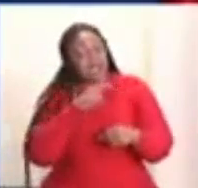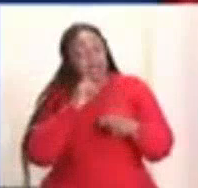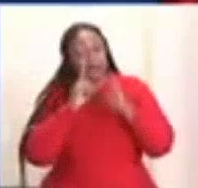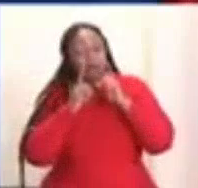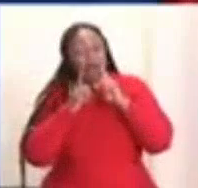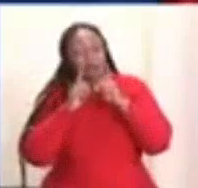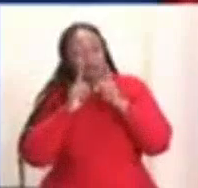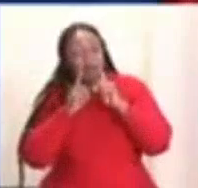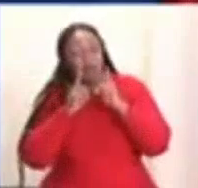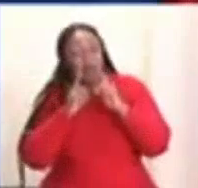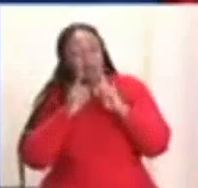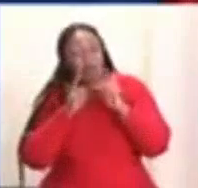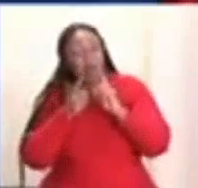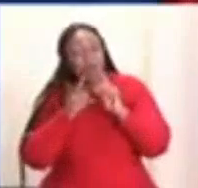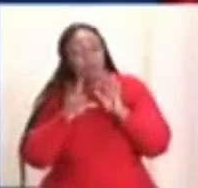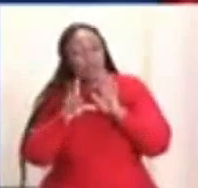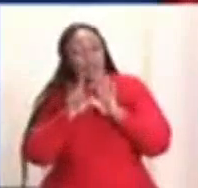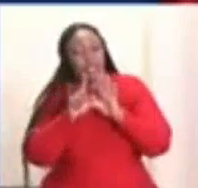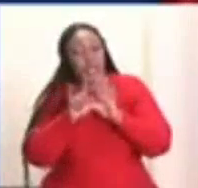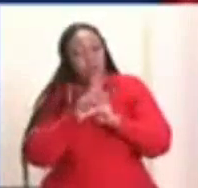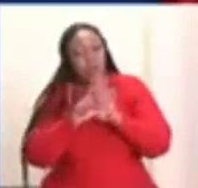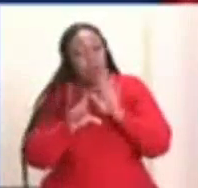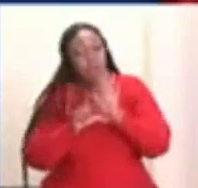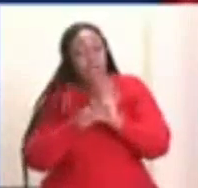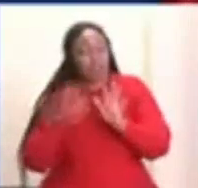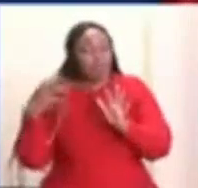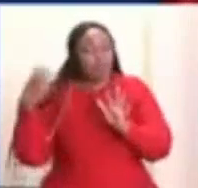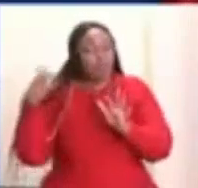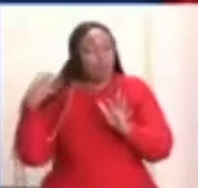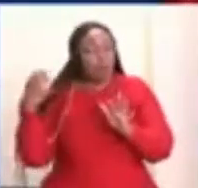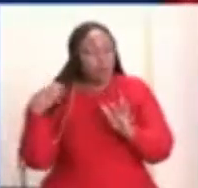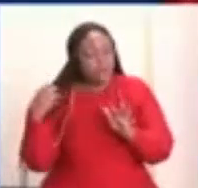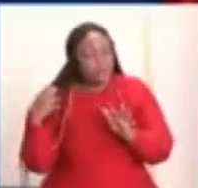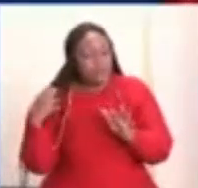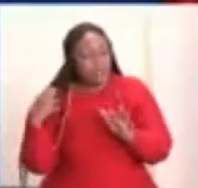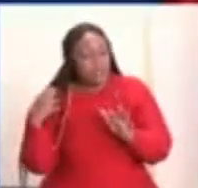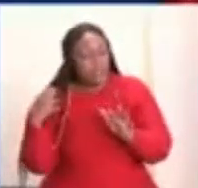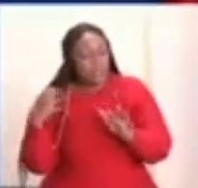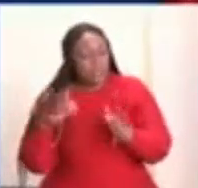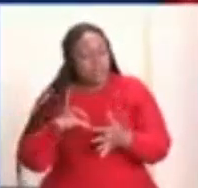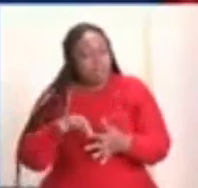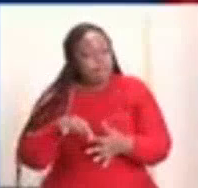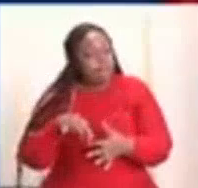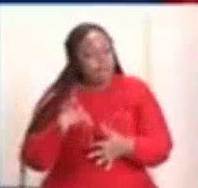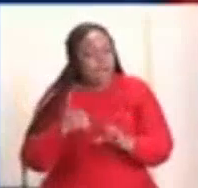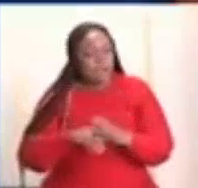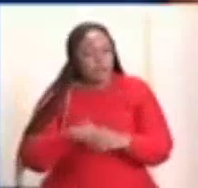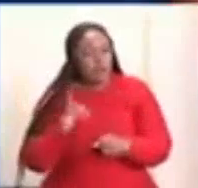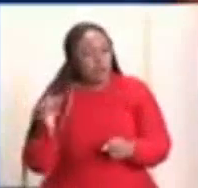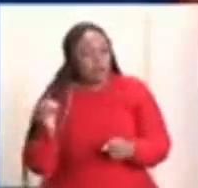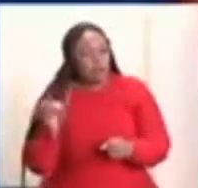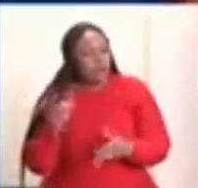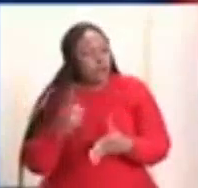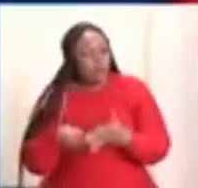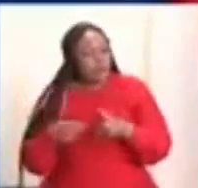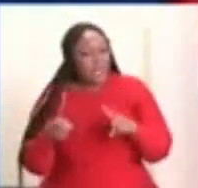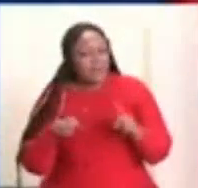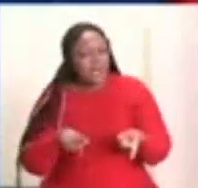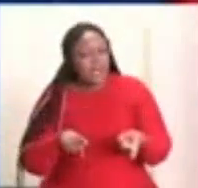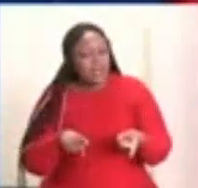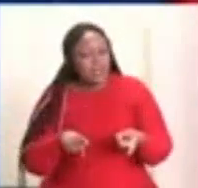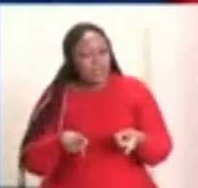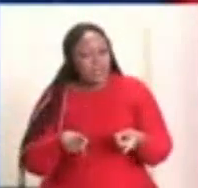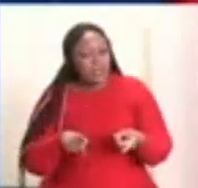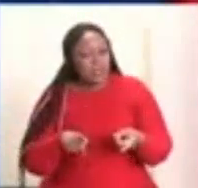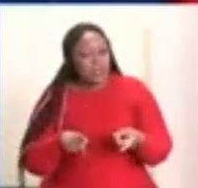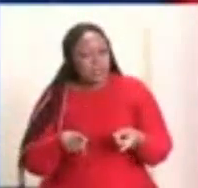that the THA can intervene in this matter forcefully in the court to ensure that it doesn't